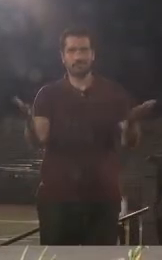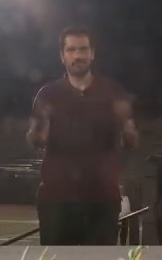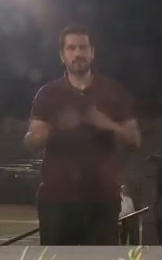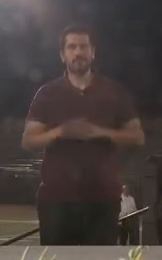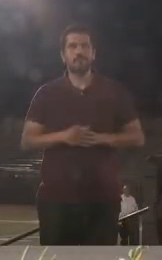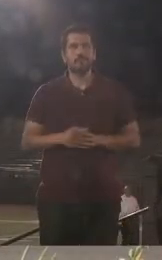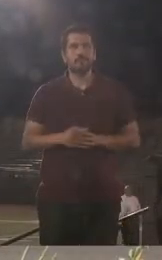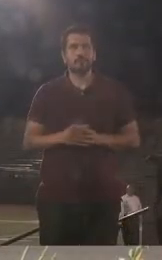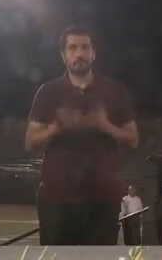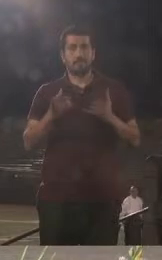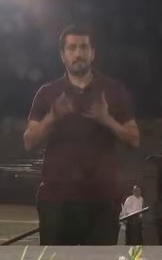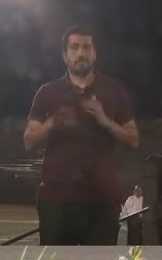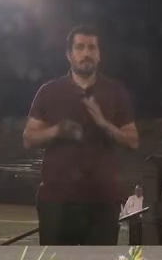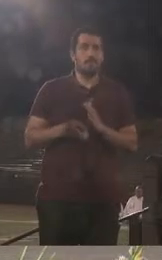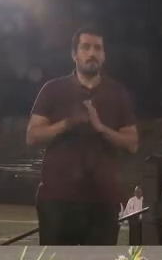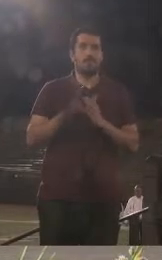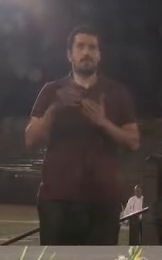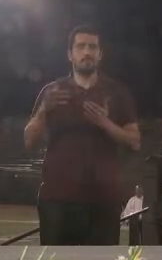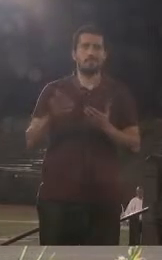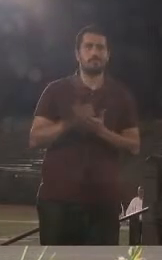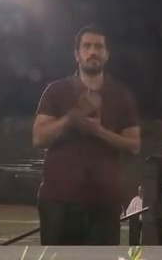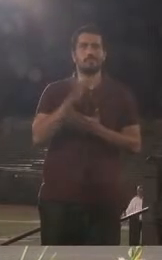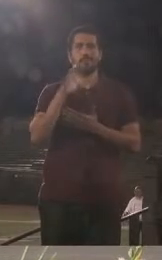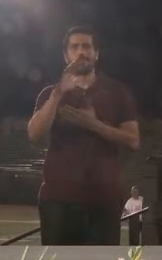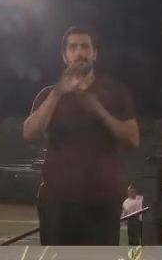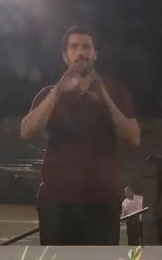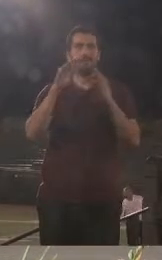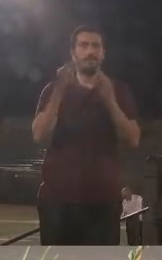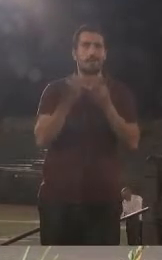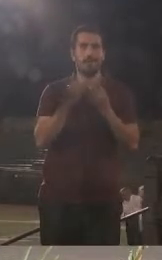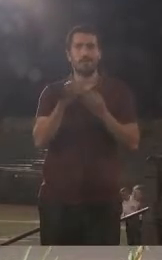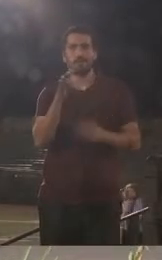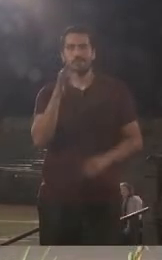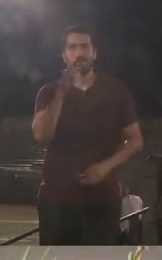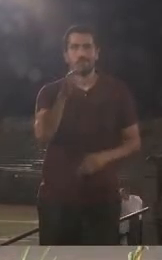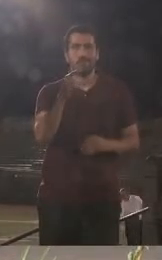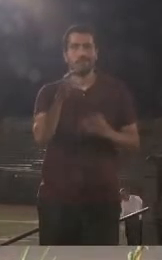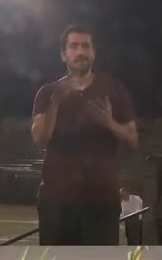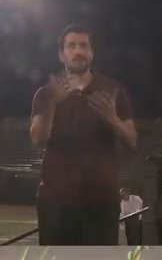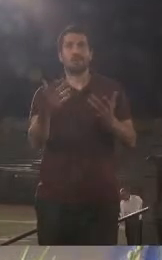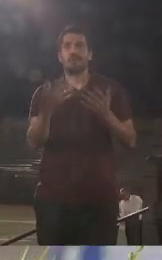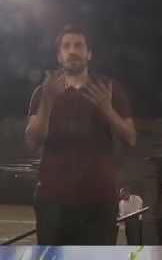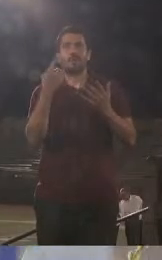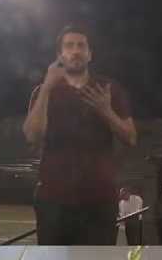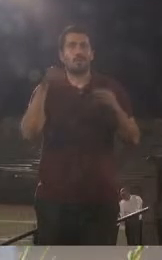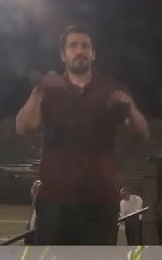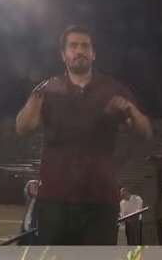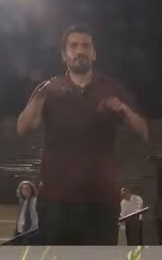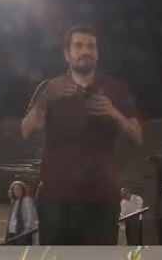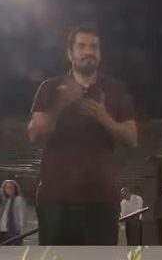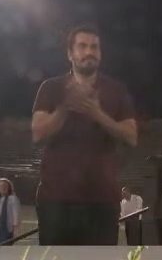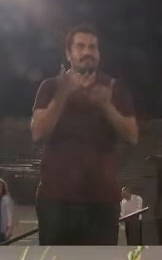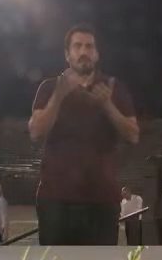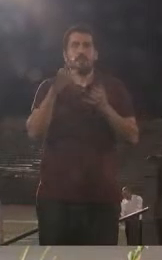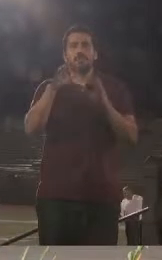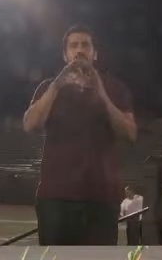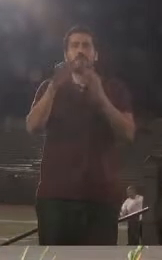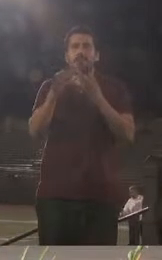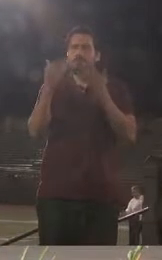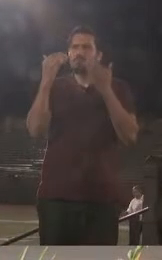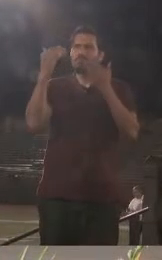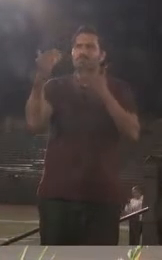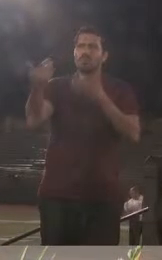this is the moment your families and you have been waiting for. Families, please join me in